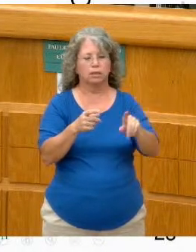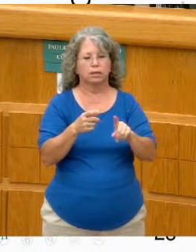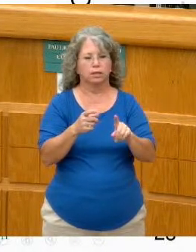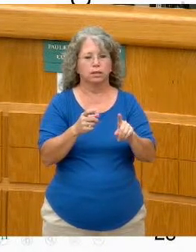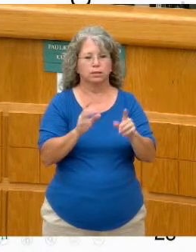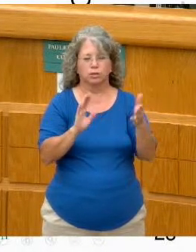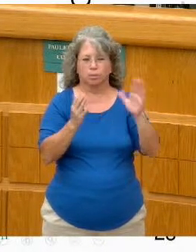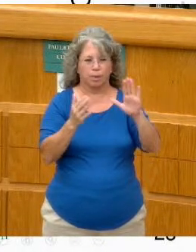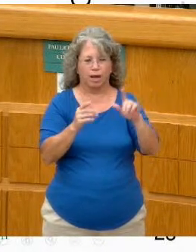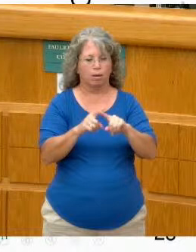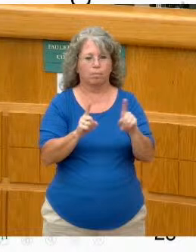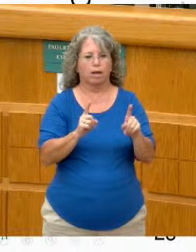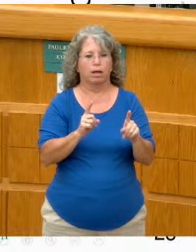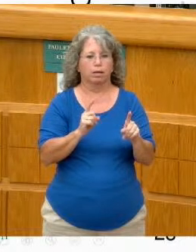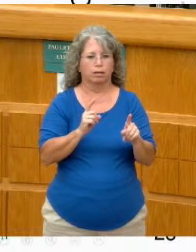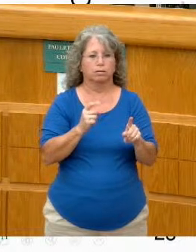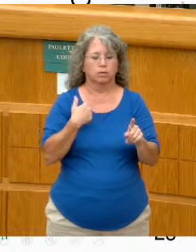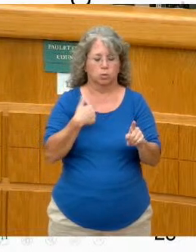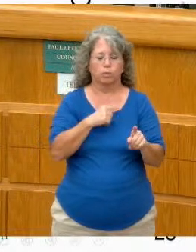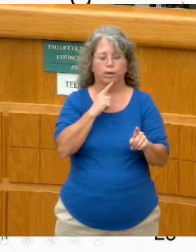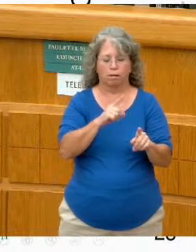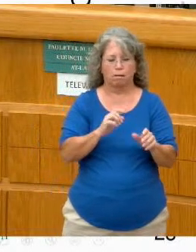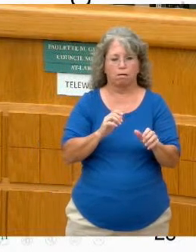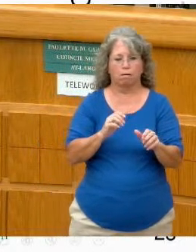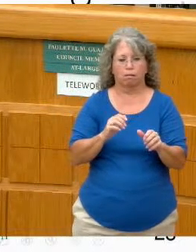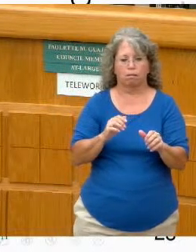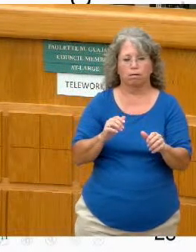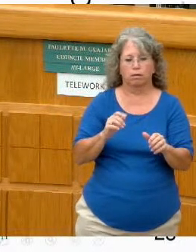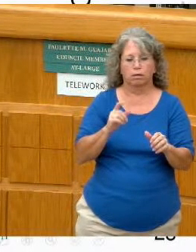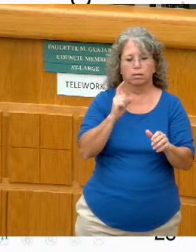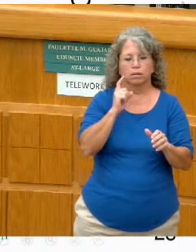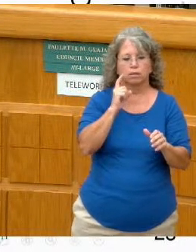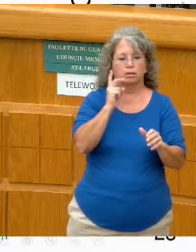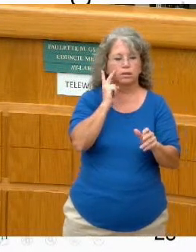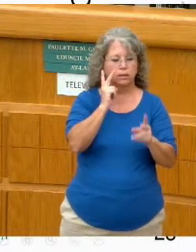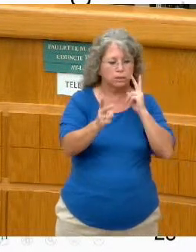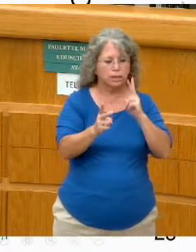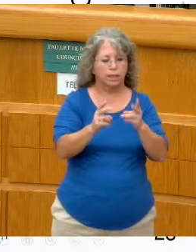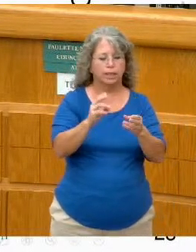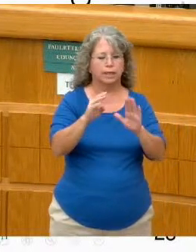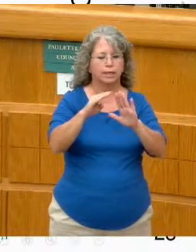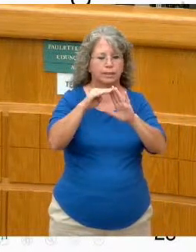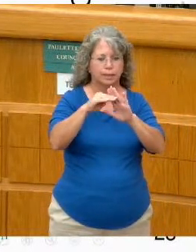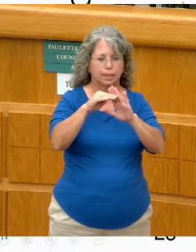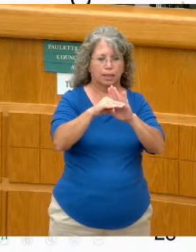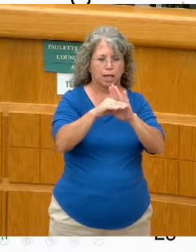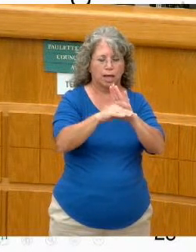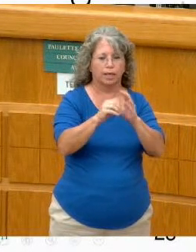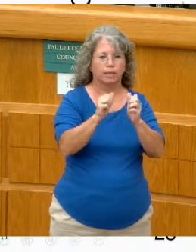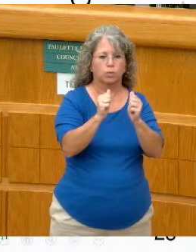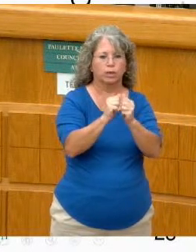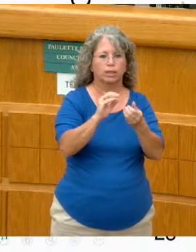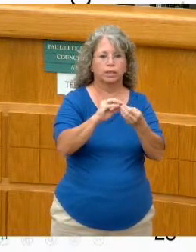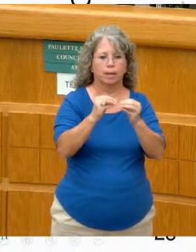the other areas in Texas, we're seeing a decline in the number of new cases per day, and that's a good